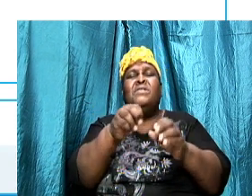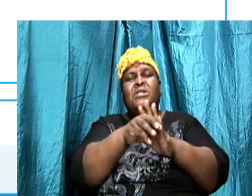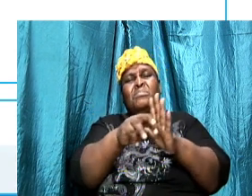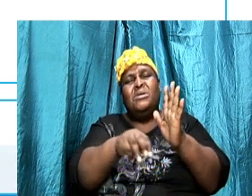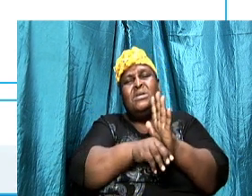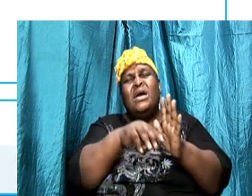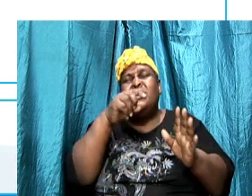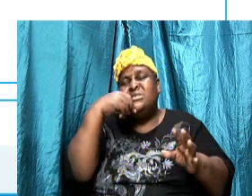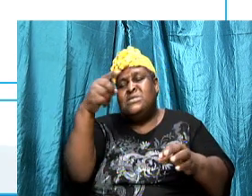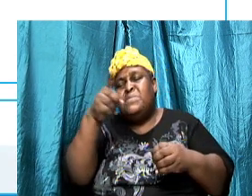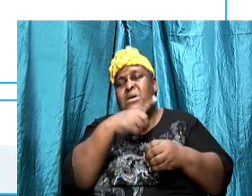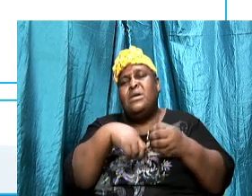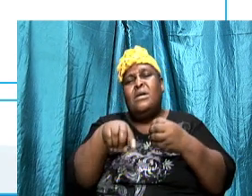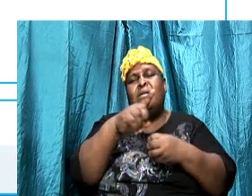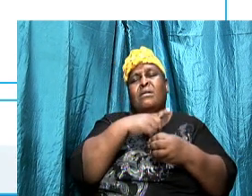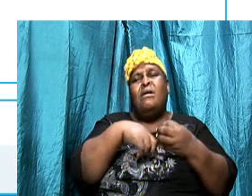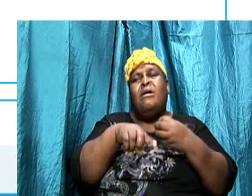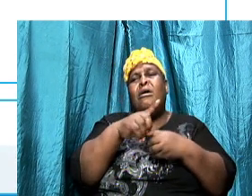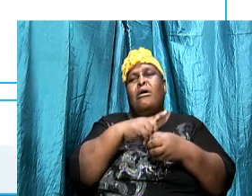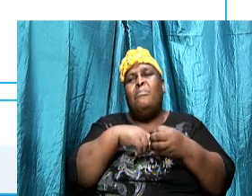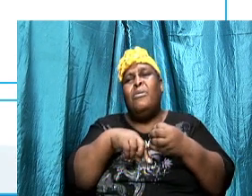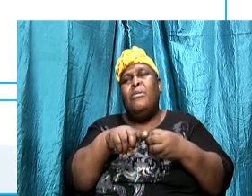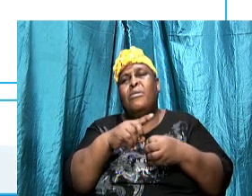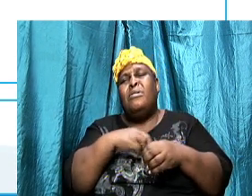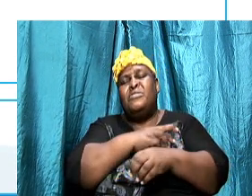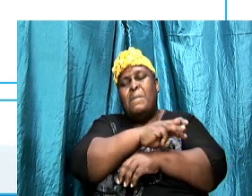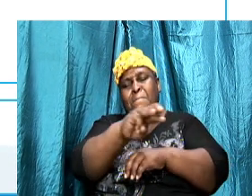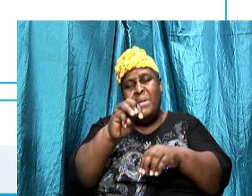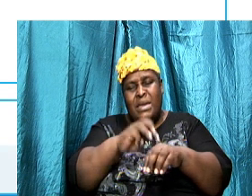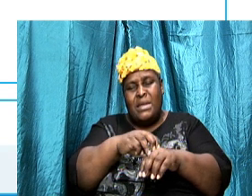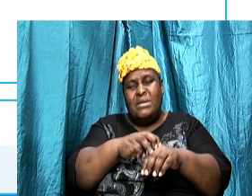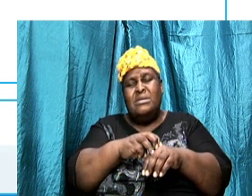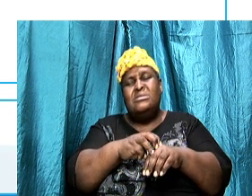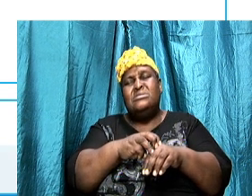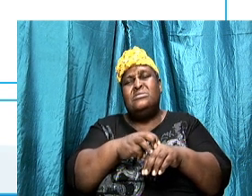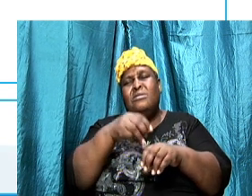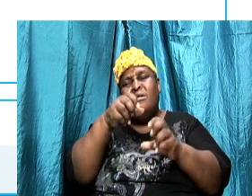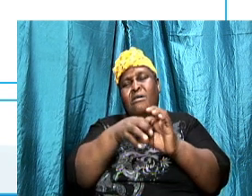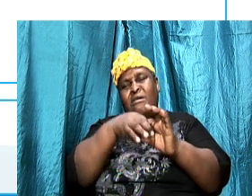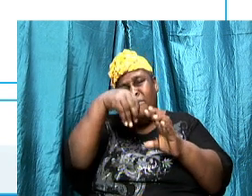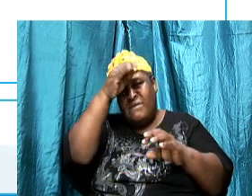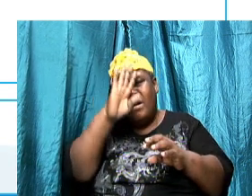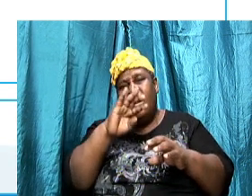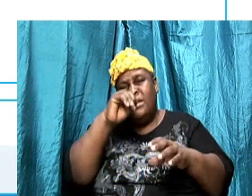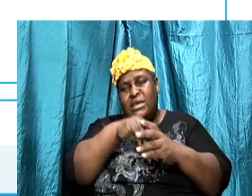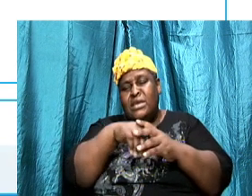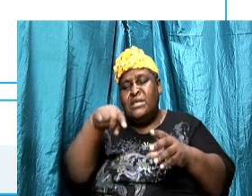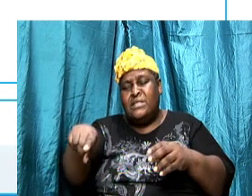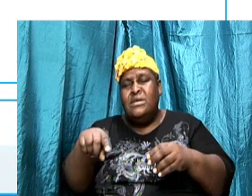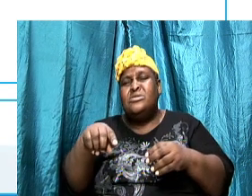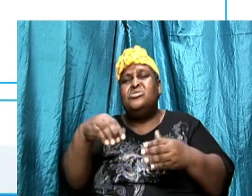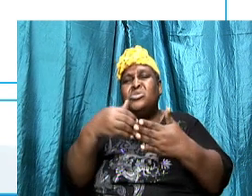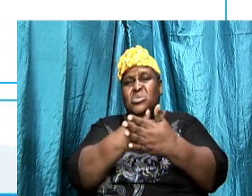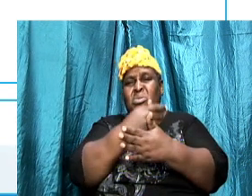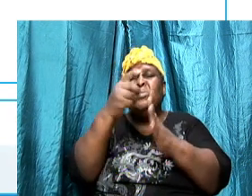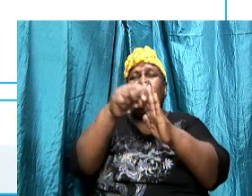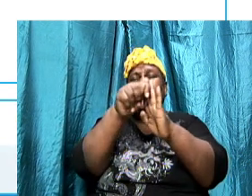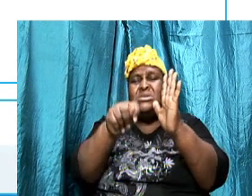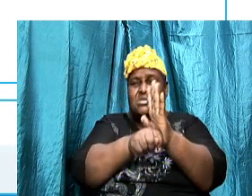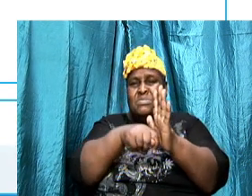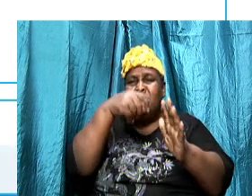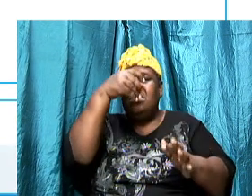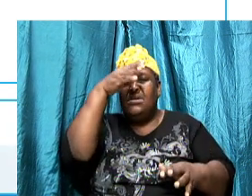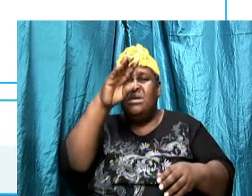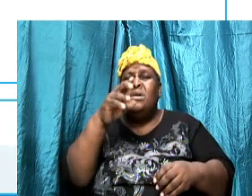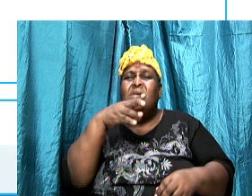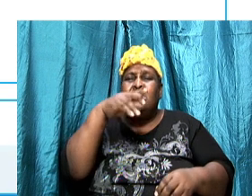really speaking about the ministers of God in this New Testament age, and that the minister